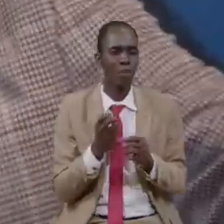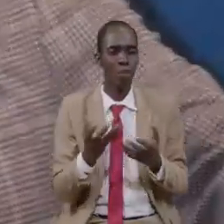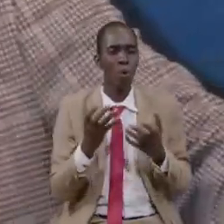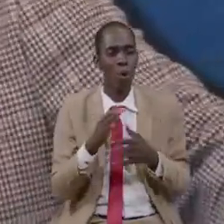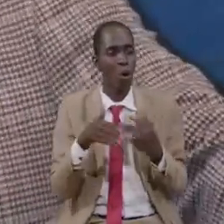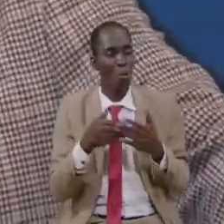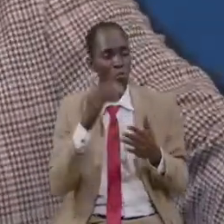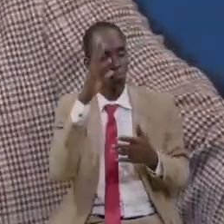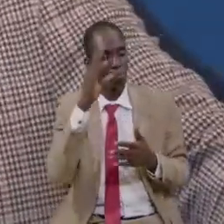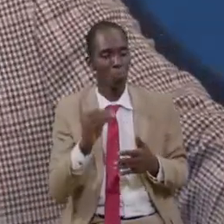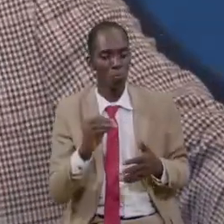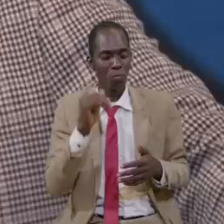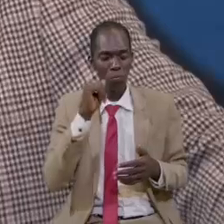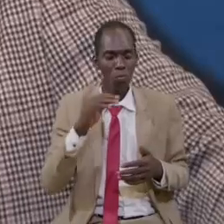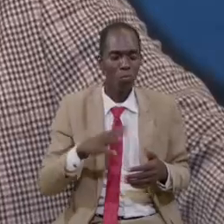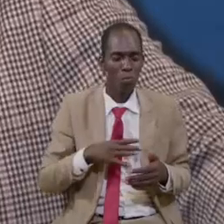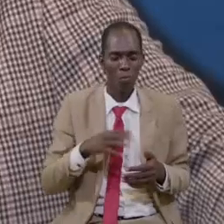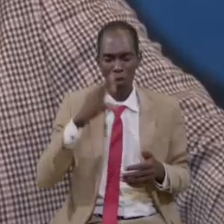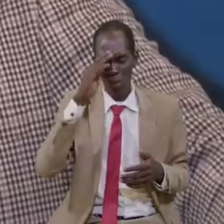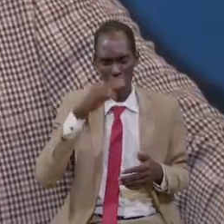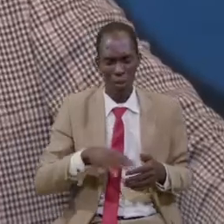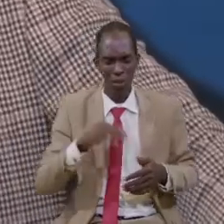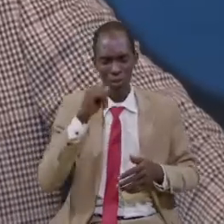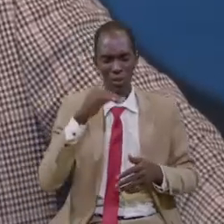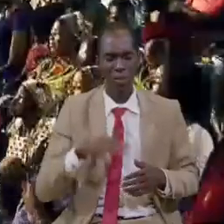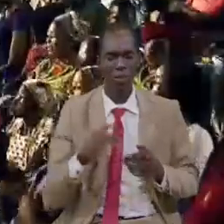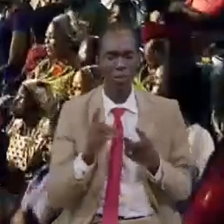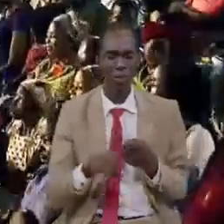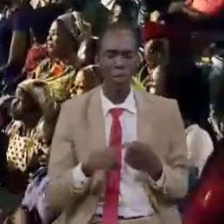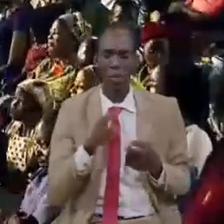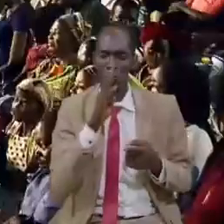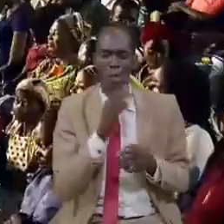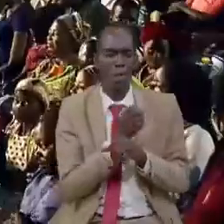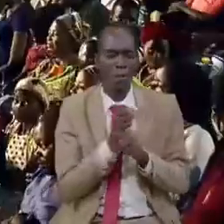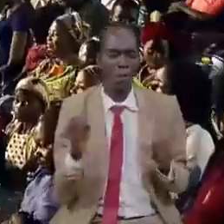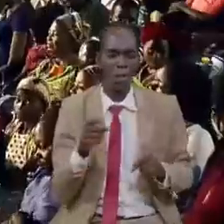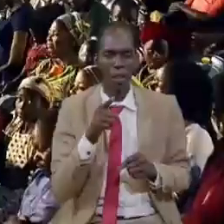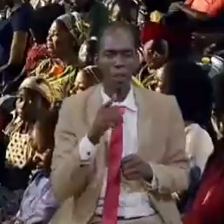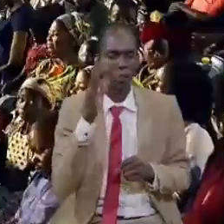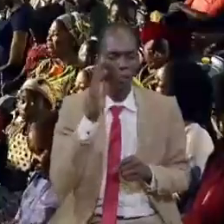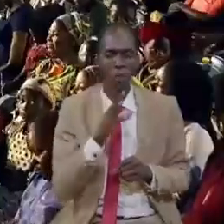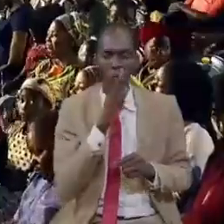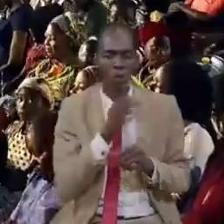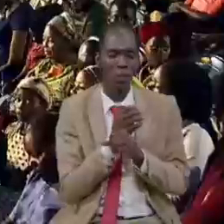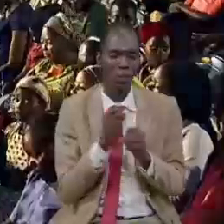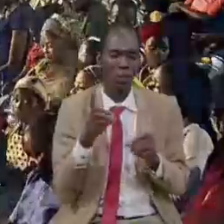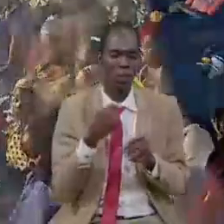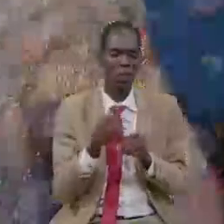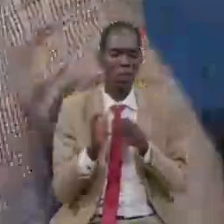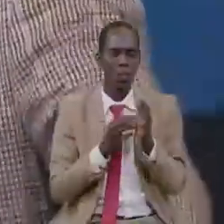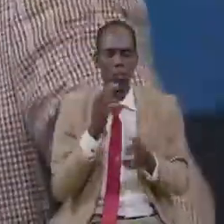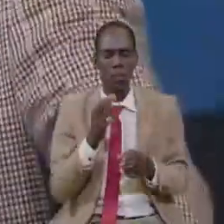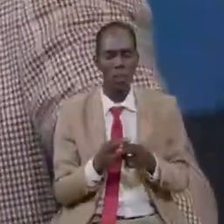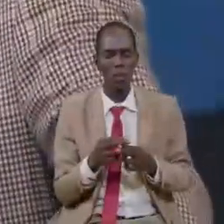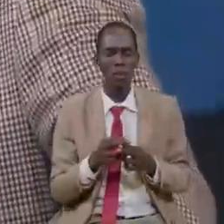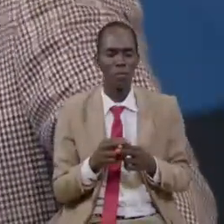everyone here to be saved. You'll be saved. He will carry your sins away. He will